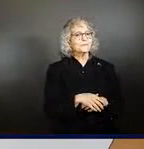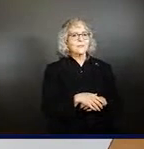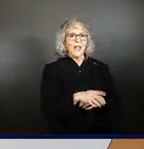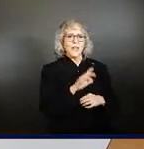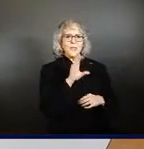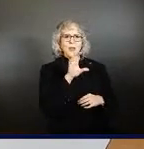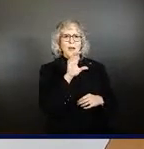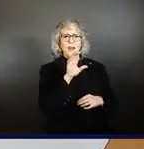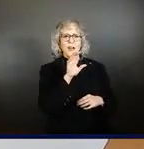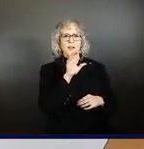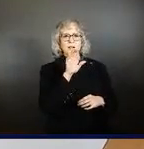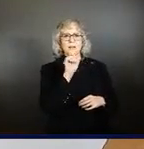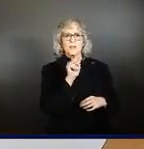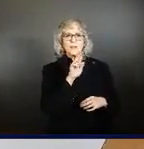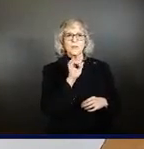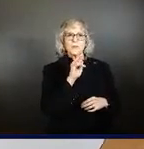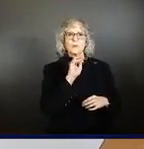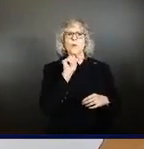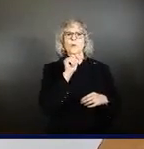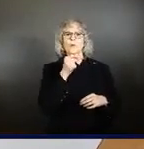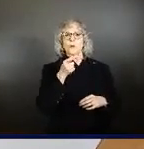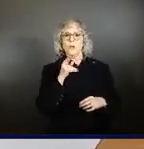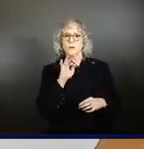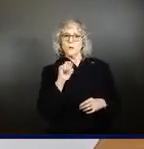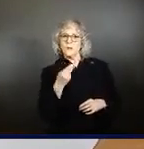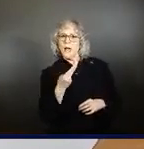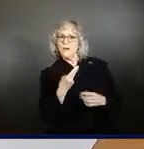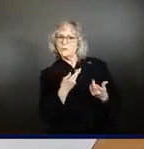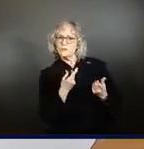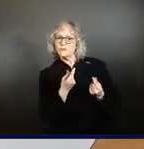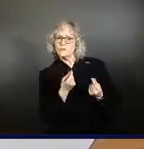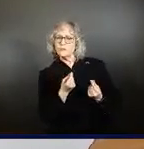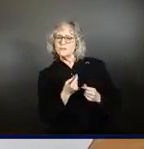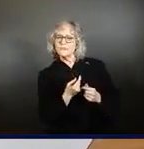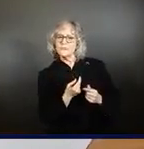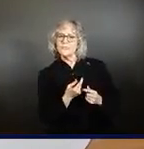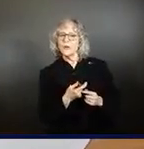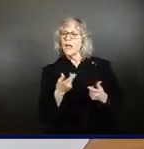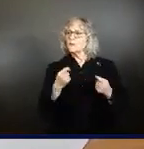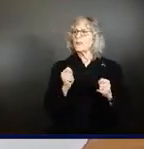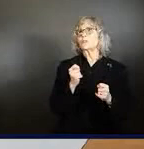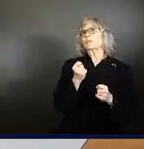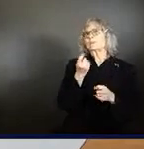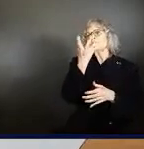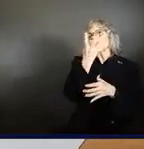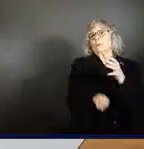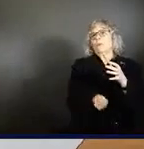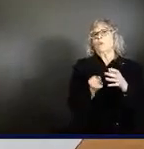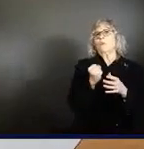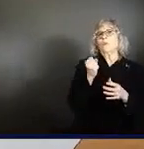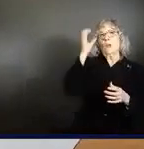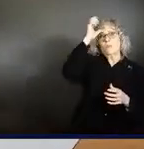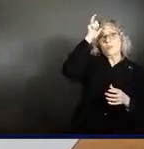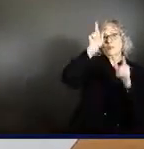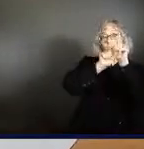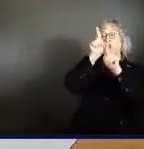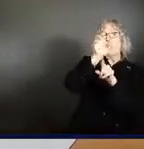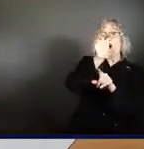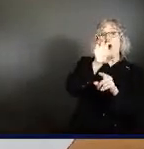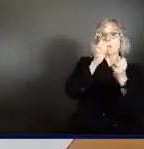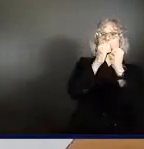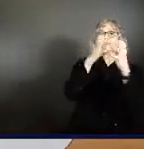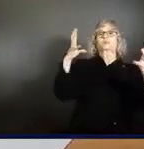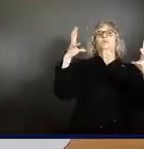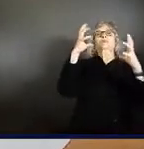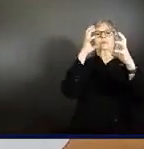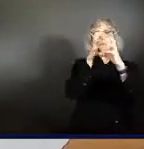us? Well, the coronagraph actually tries to remove the star, because the whole point, and this is very interesting to think about, we're able to get